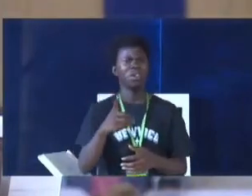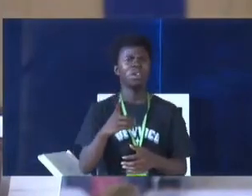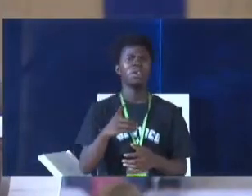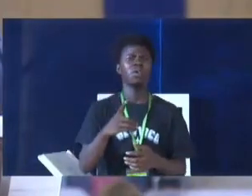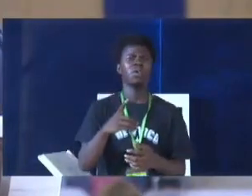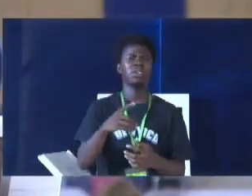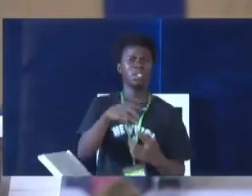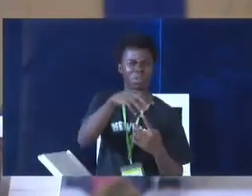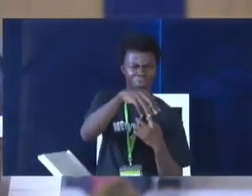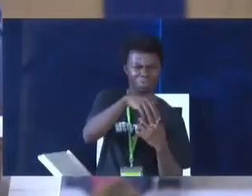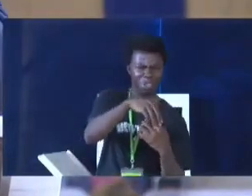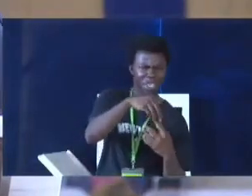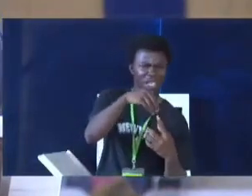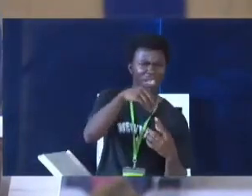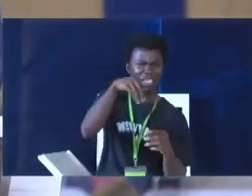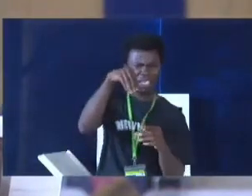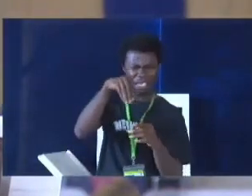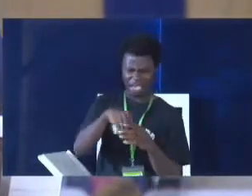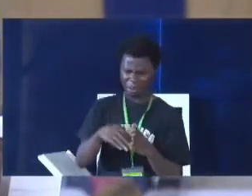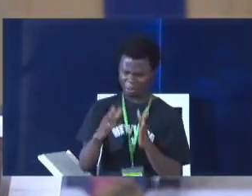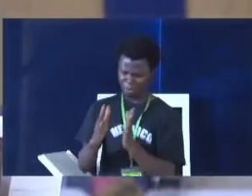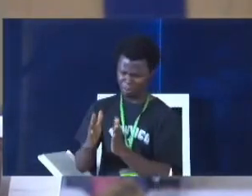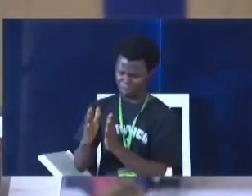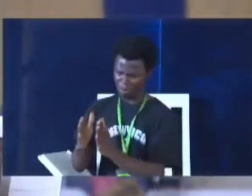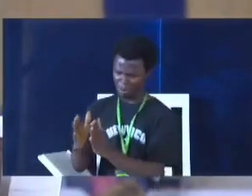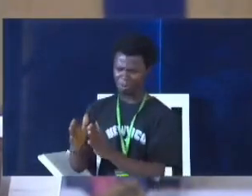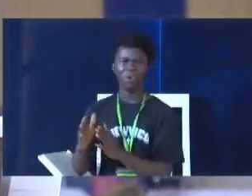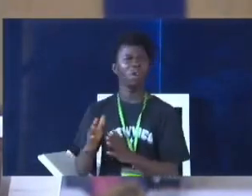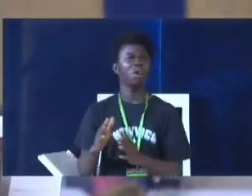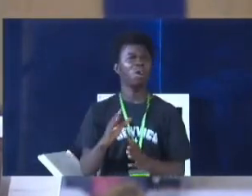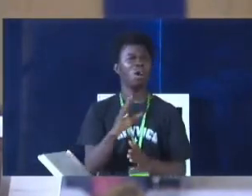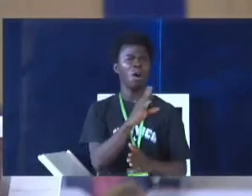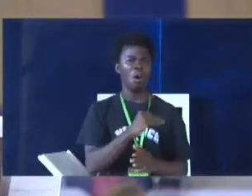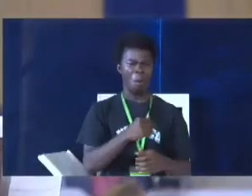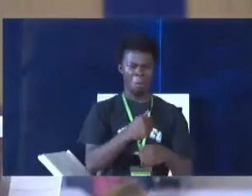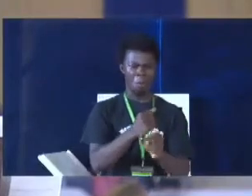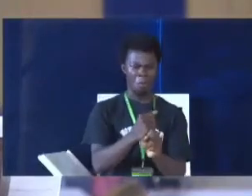specializes in organizing or orchestrating.